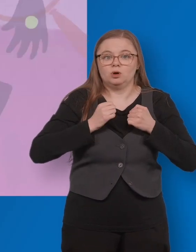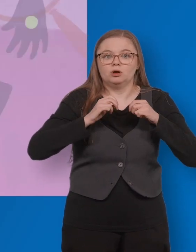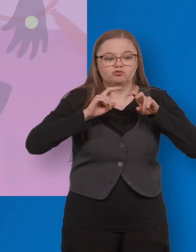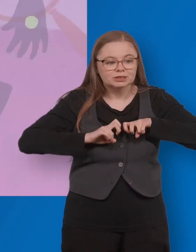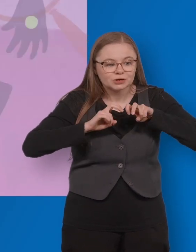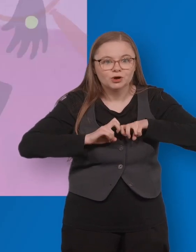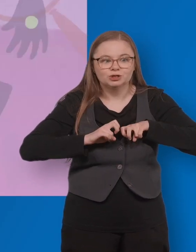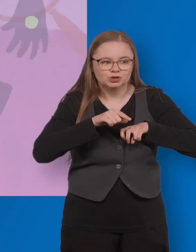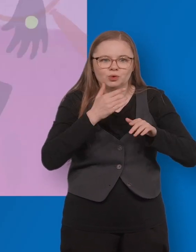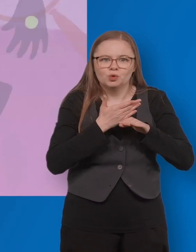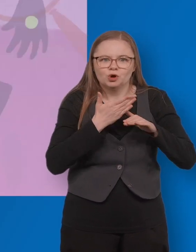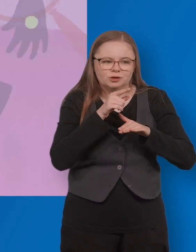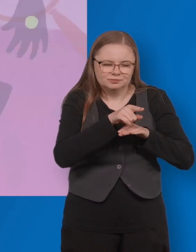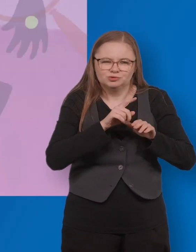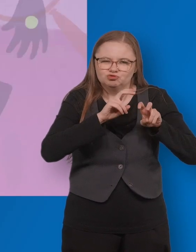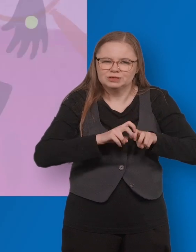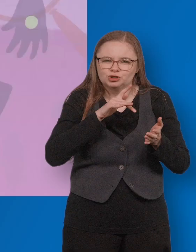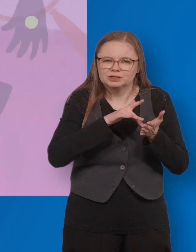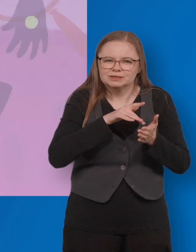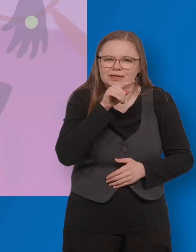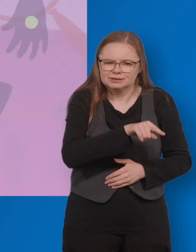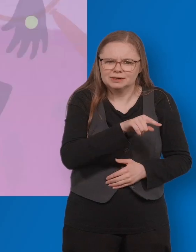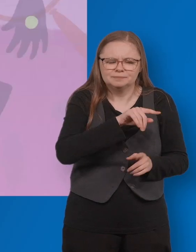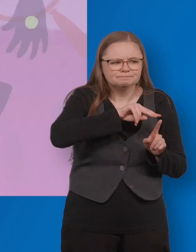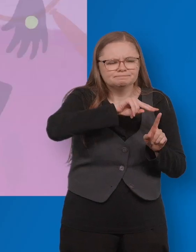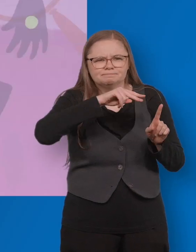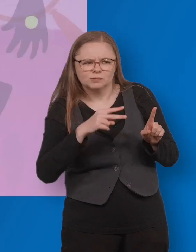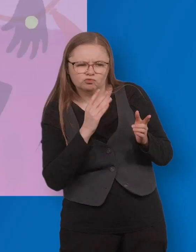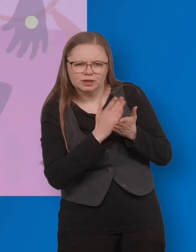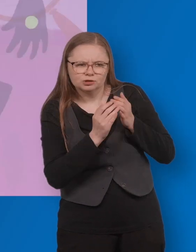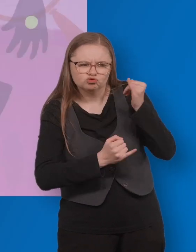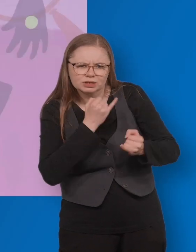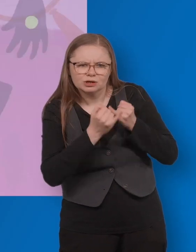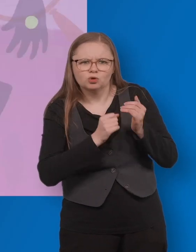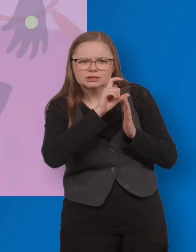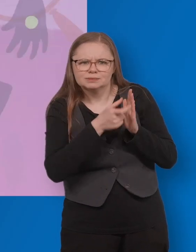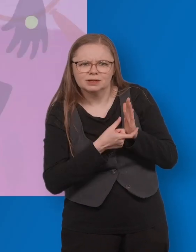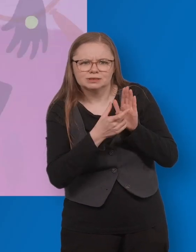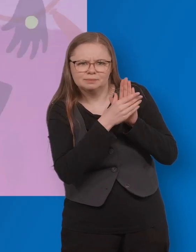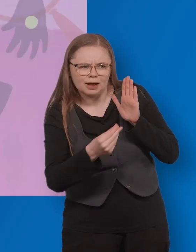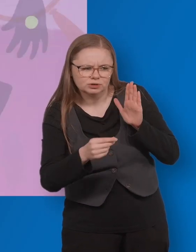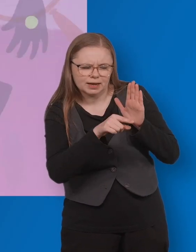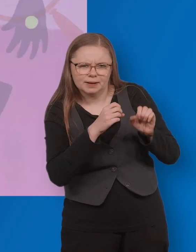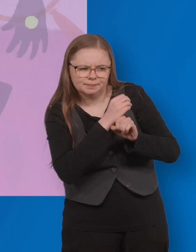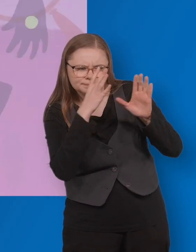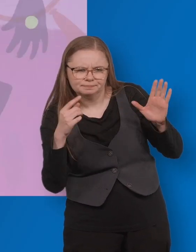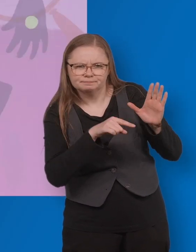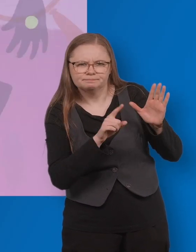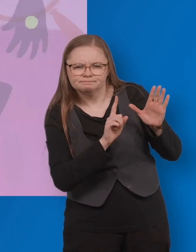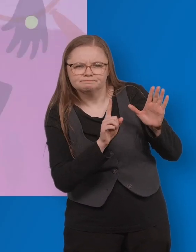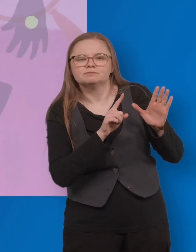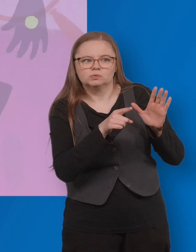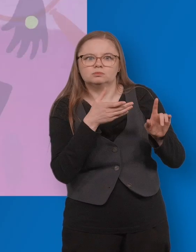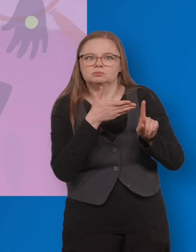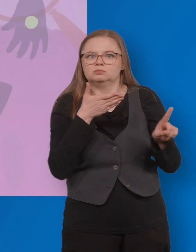center is much more from a critical disability paradigm, acknowledging that neurodiversity